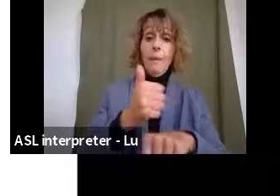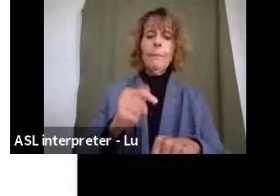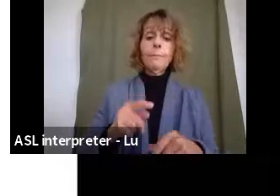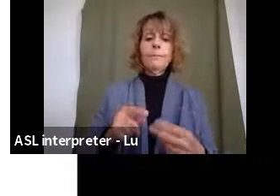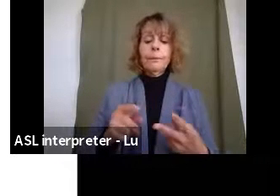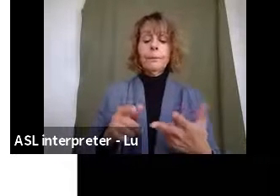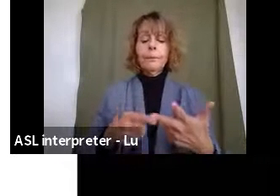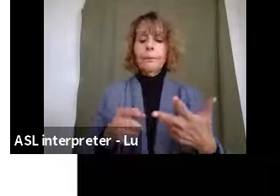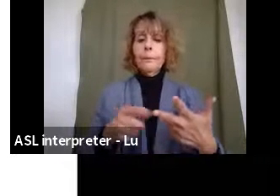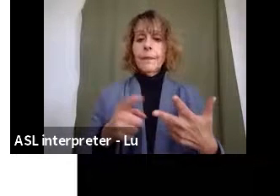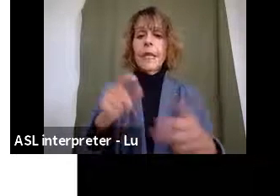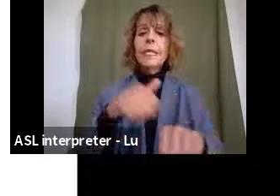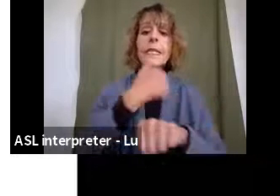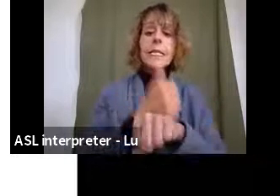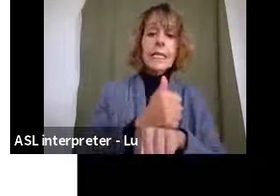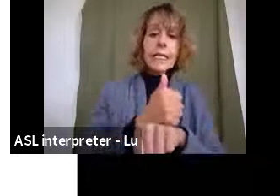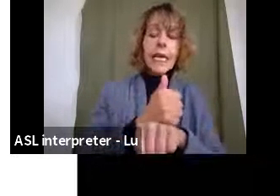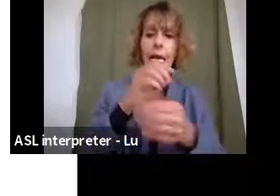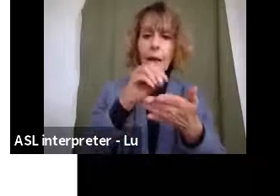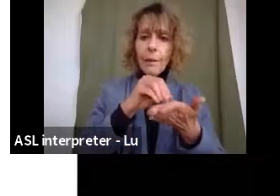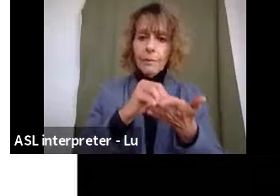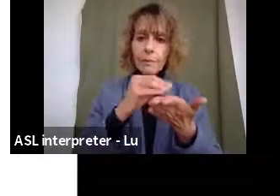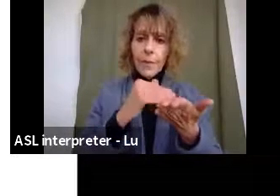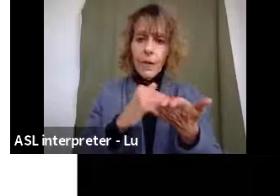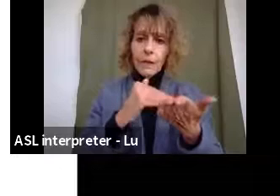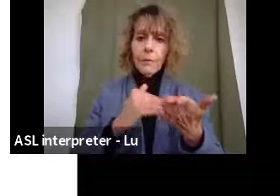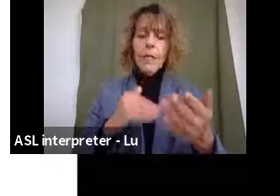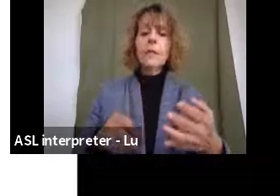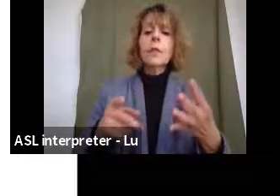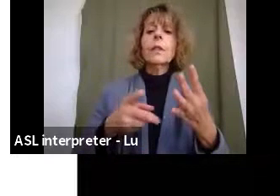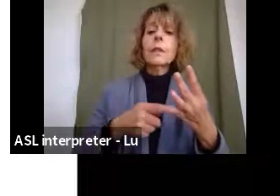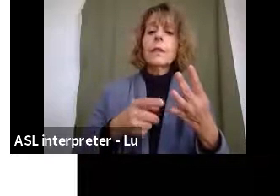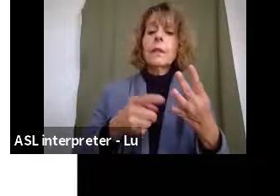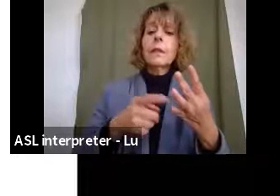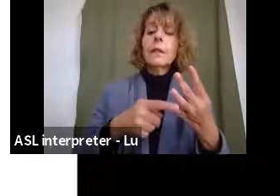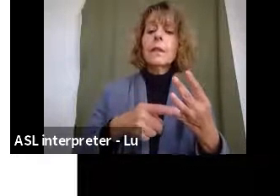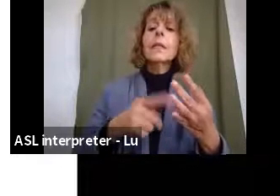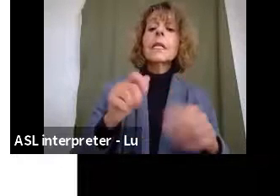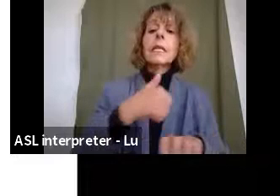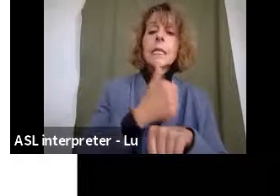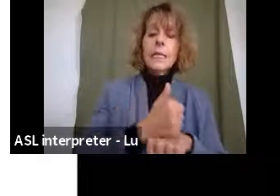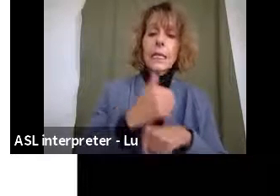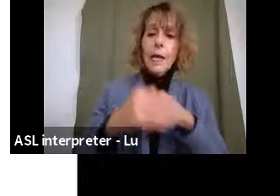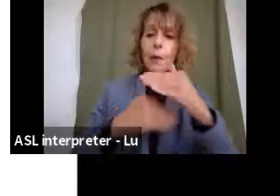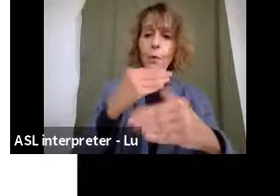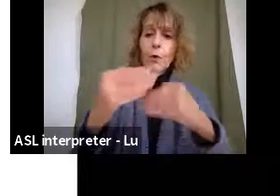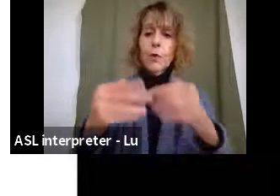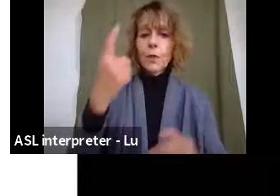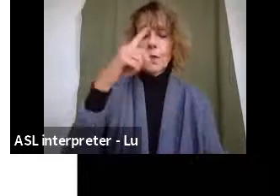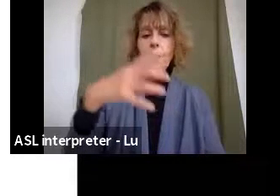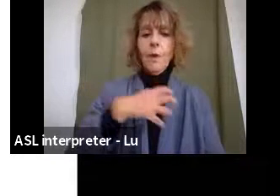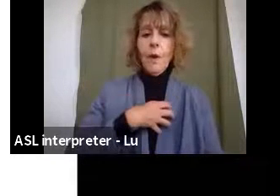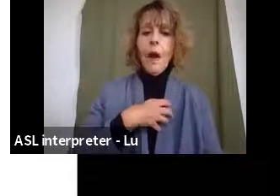grievance procedure, establish notification, and training. So I'm going to go over a few of these so you can get some of